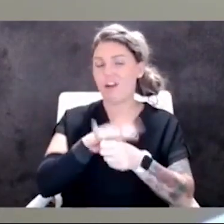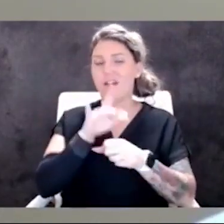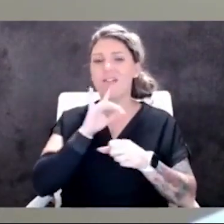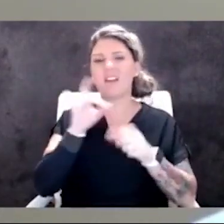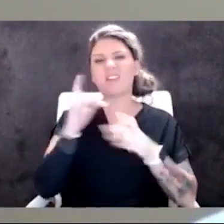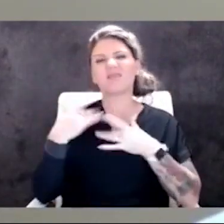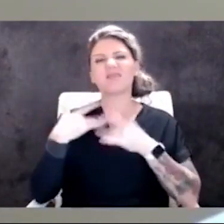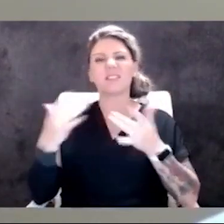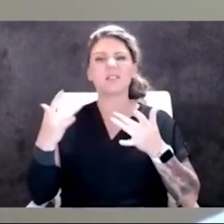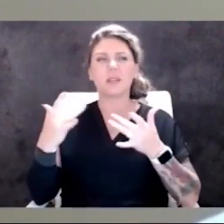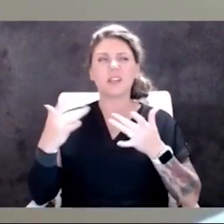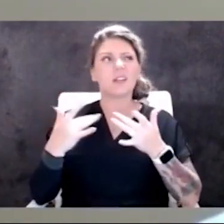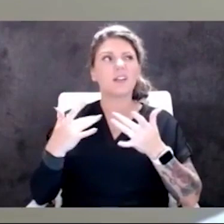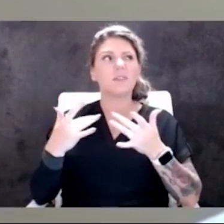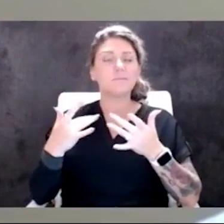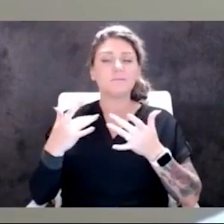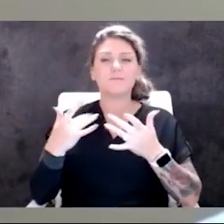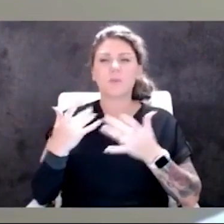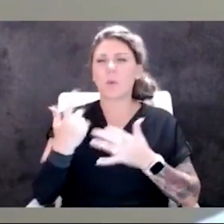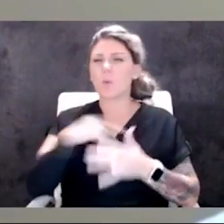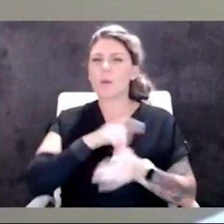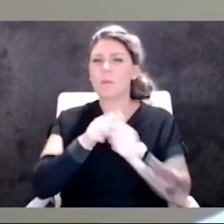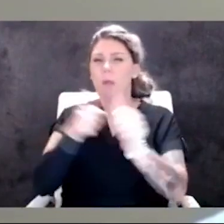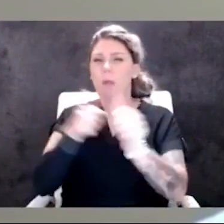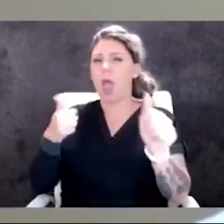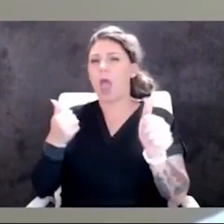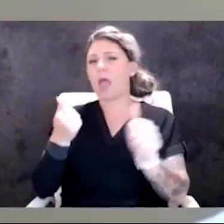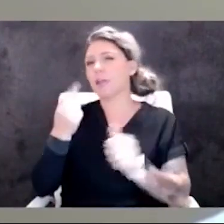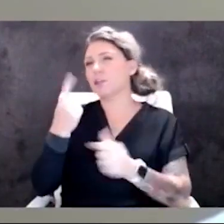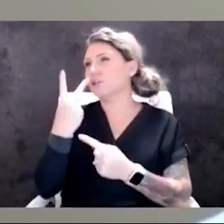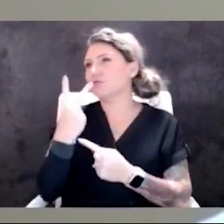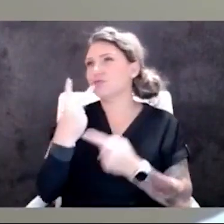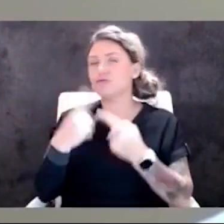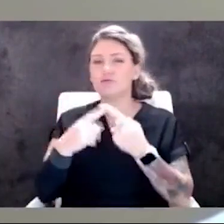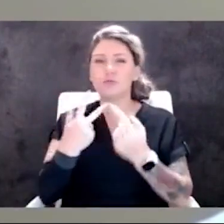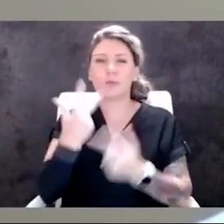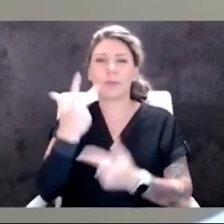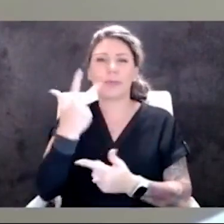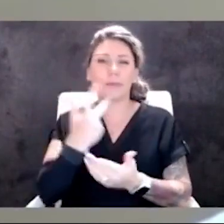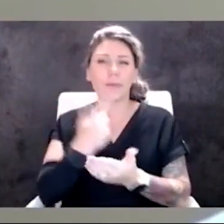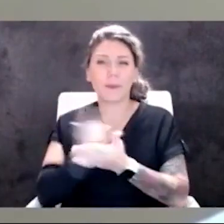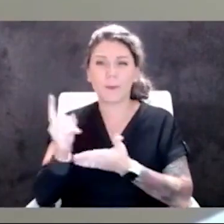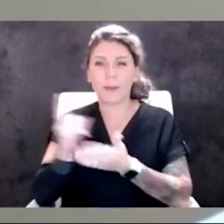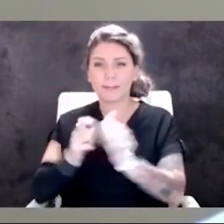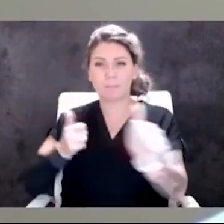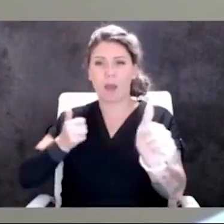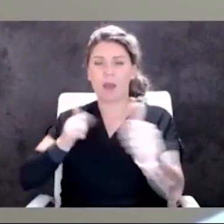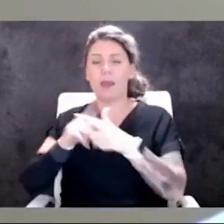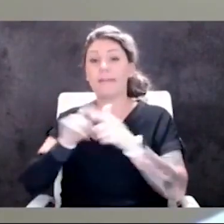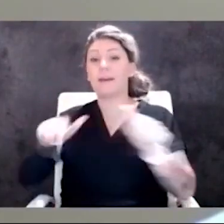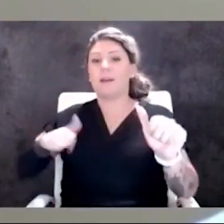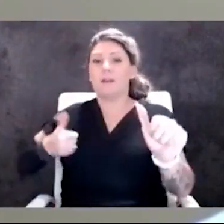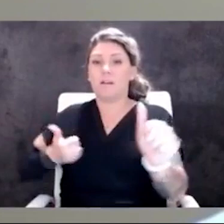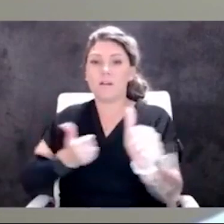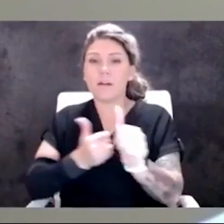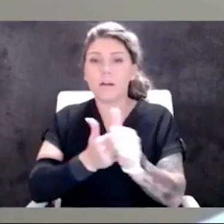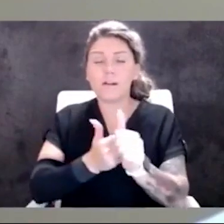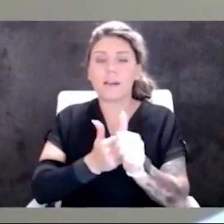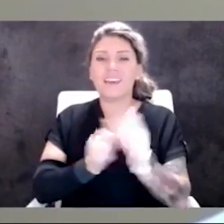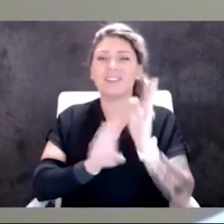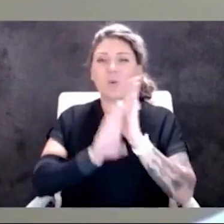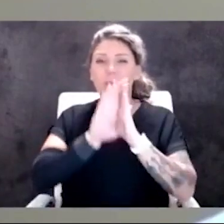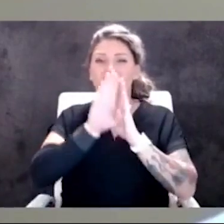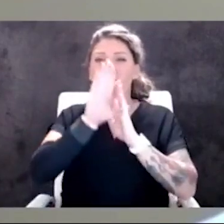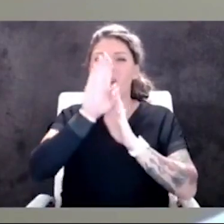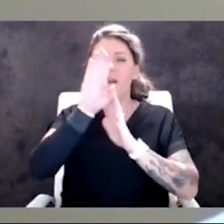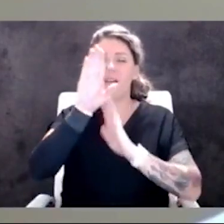about 2 to 3 weeks that our peaks seem to follow and then flatten out